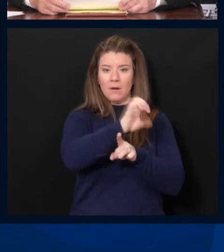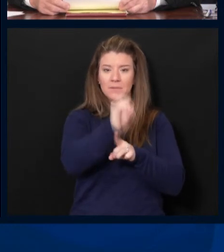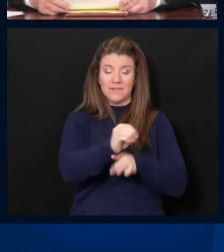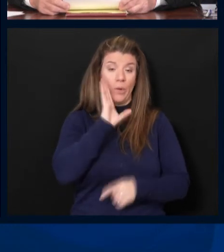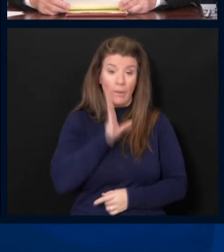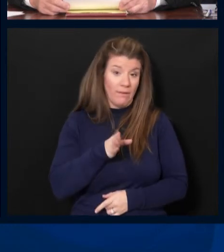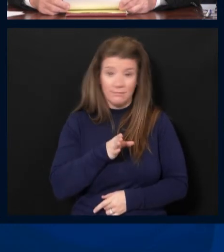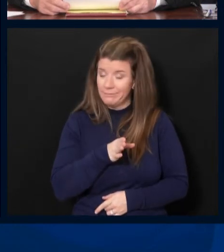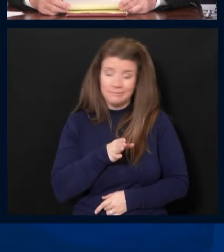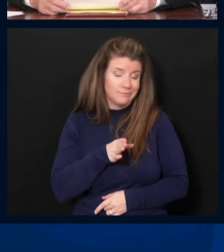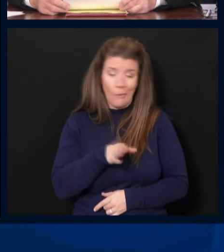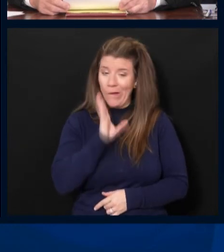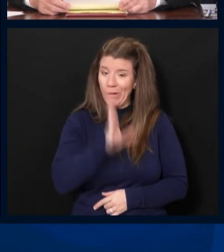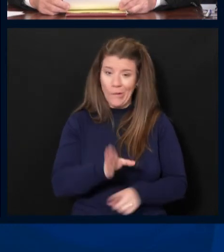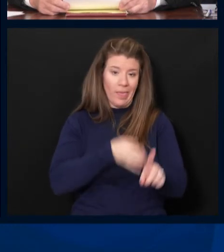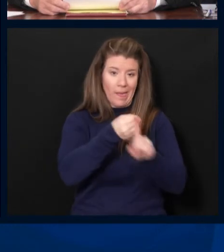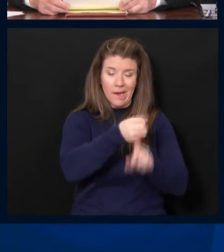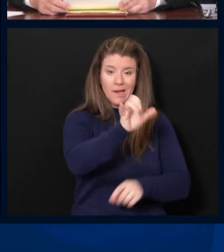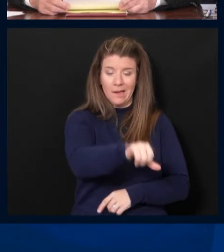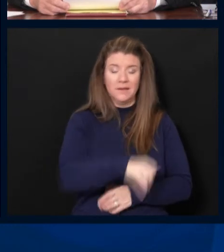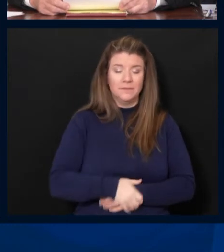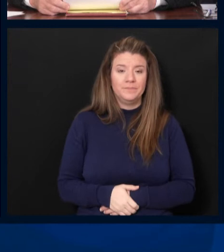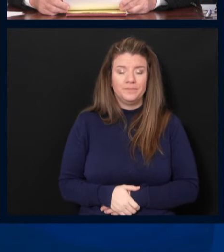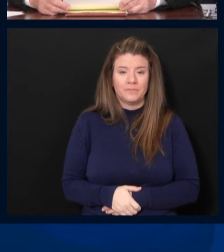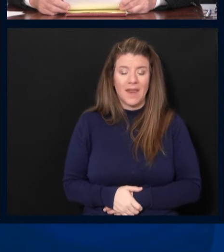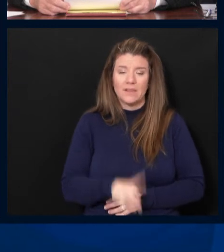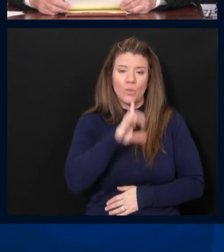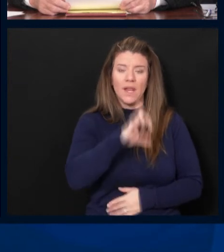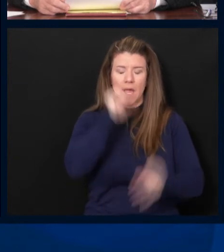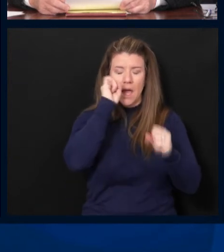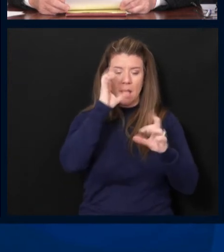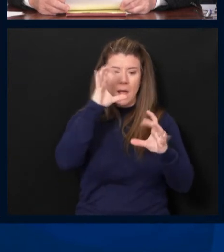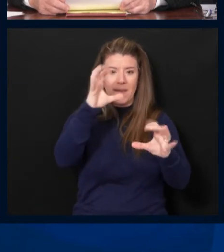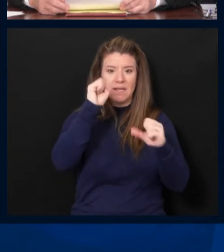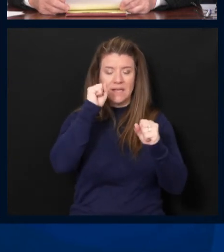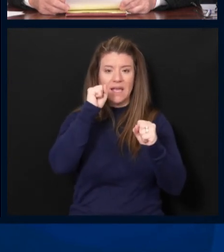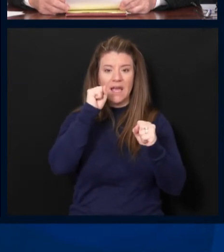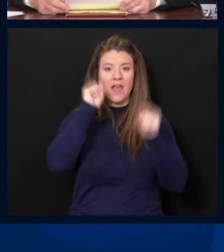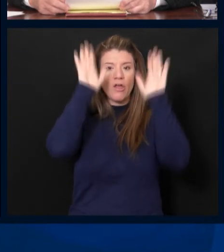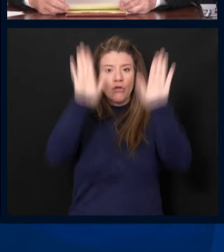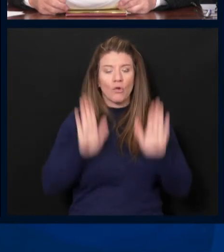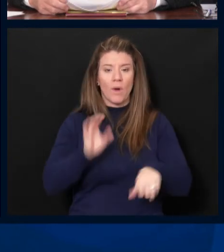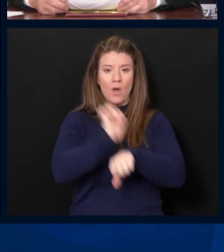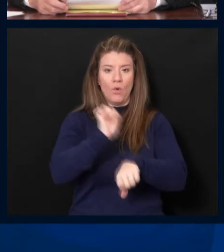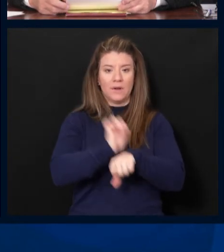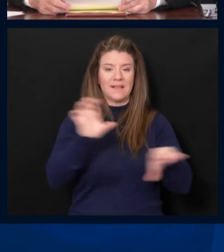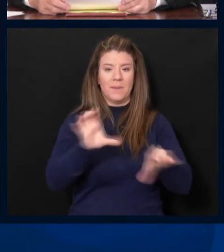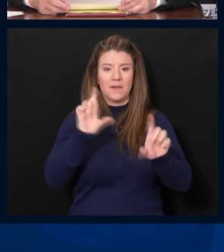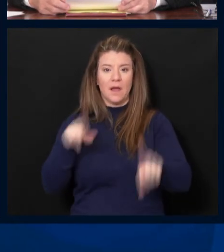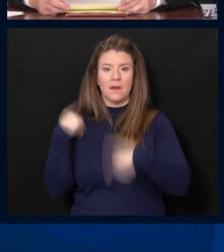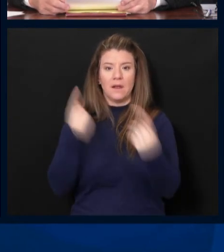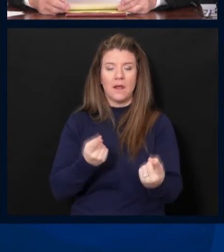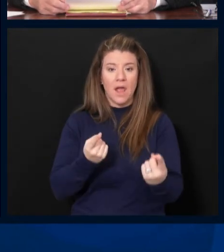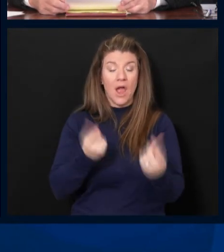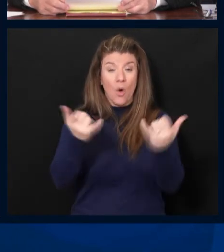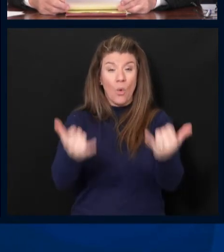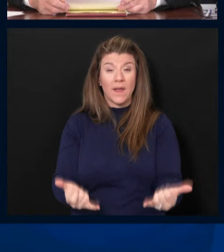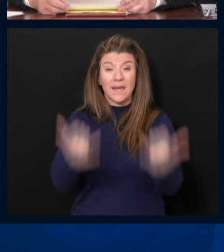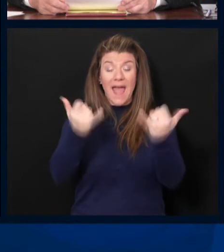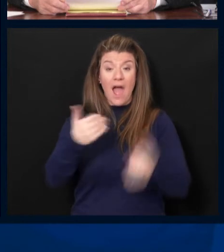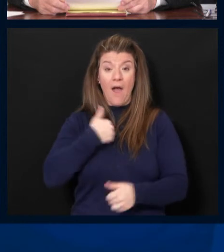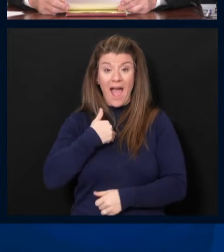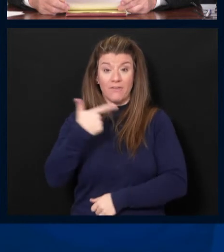there. It is just amazing, the great work that's been done there. We've now got shots